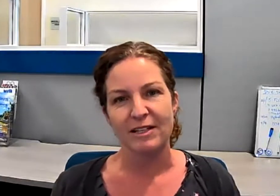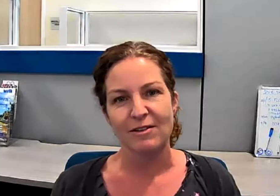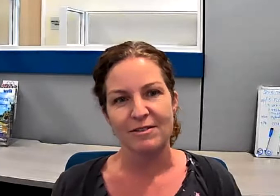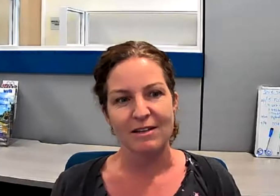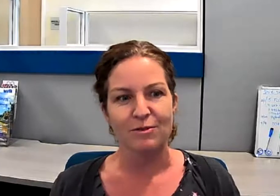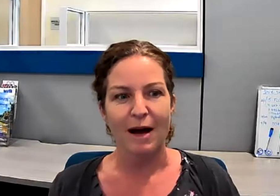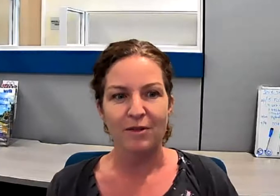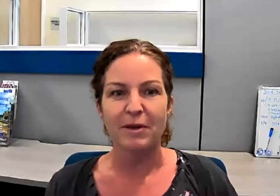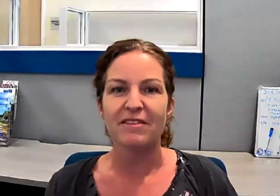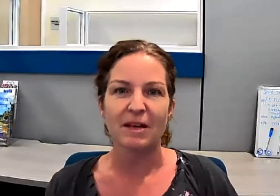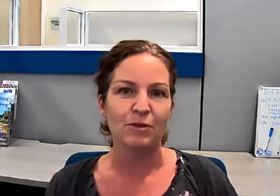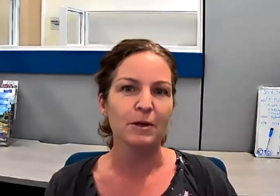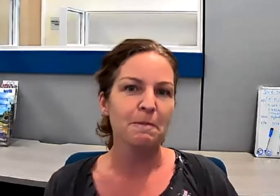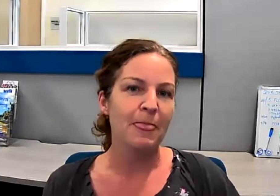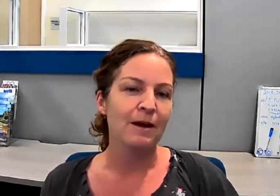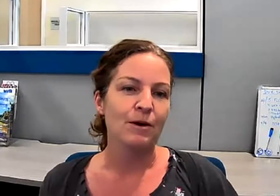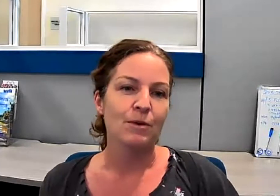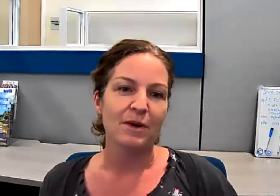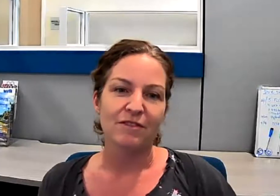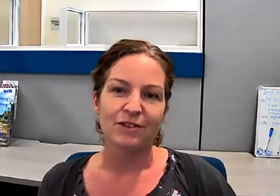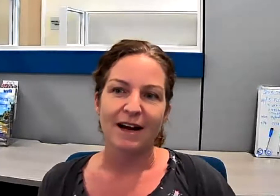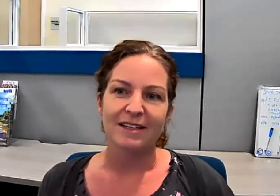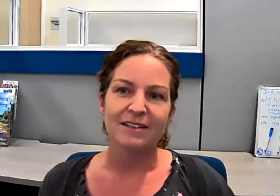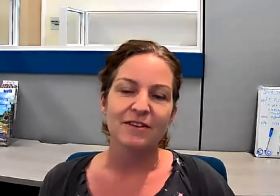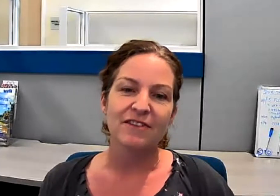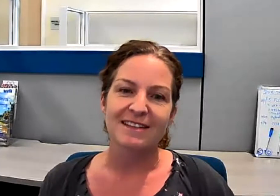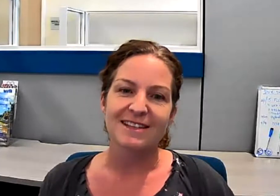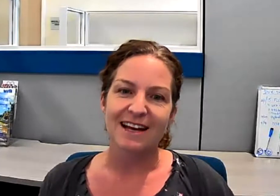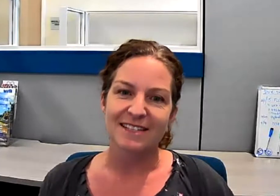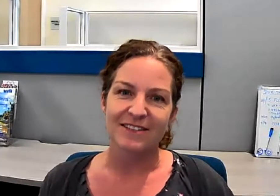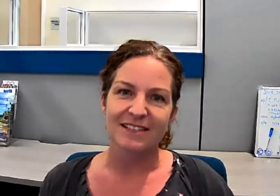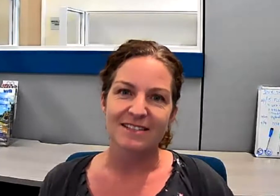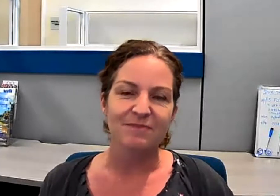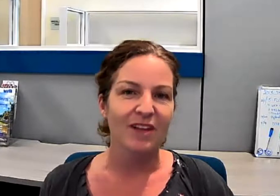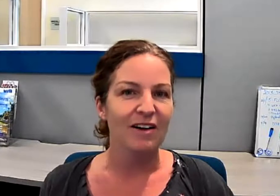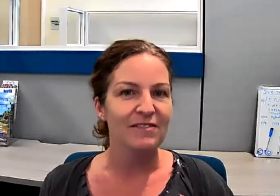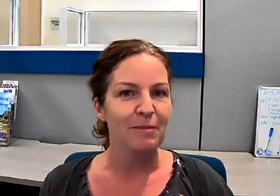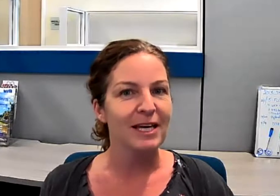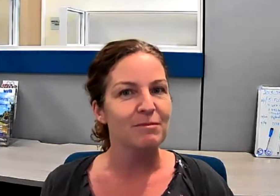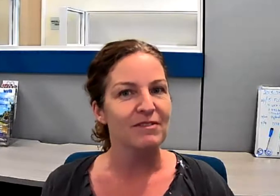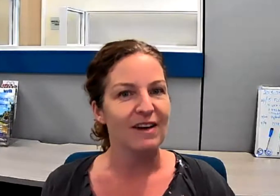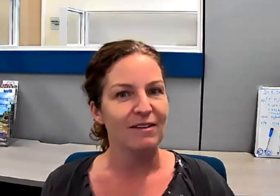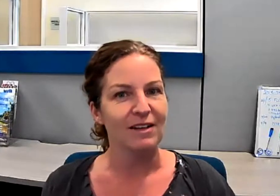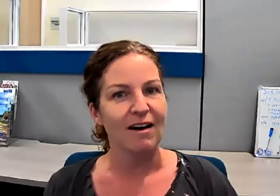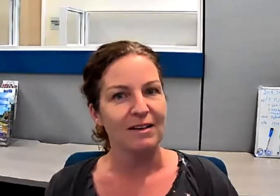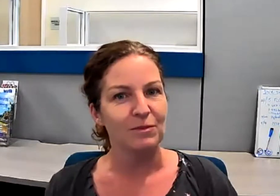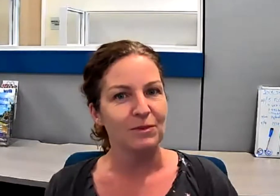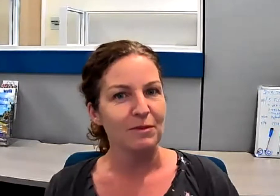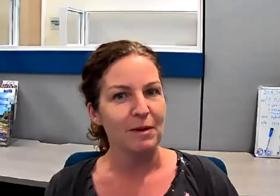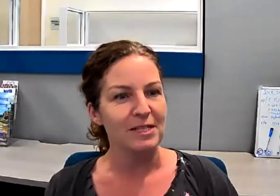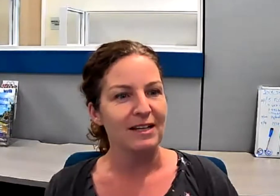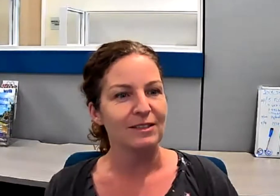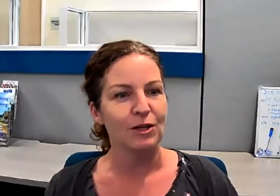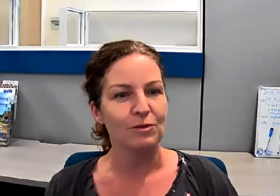celebrating Earth Day throughout the month of April with a variety of events and activities. All of them can be found on